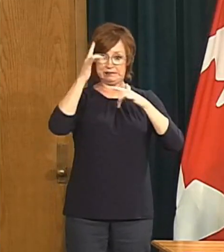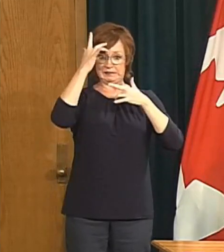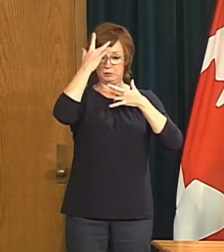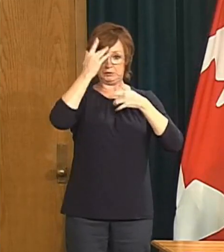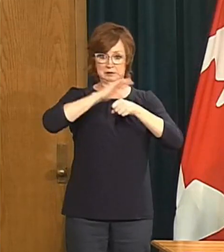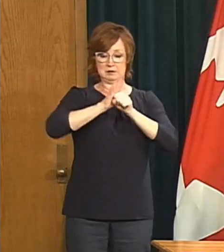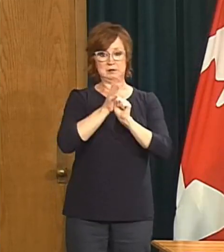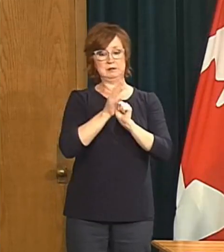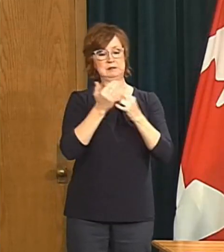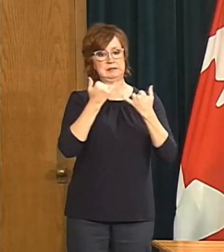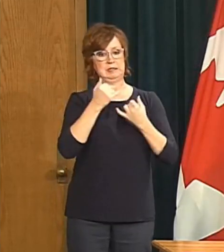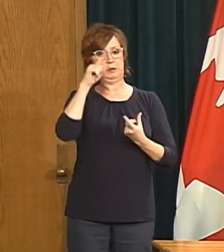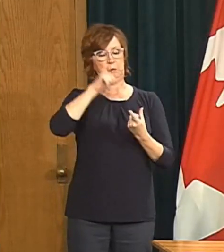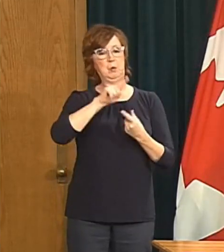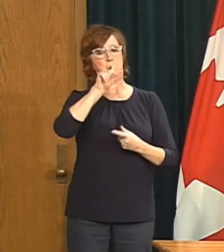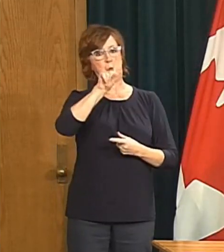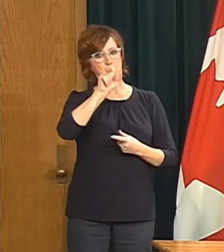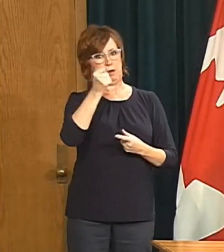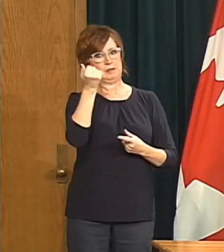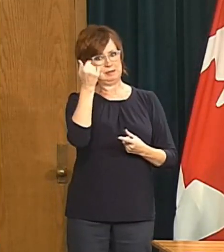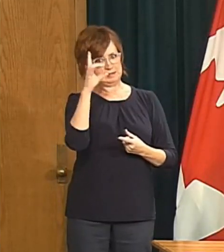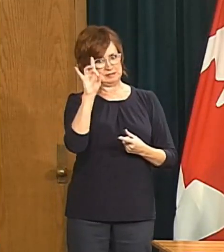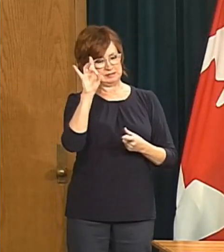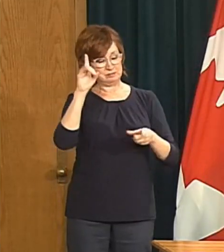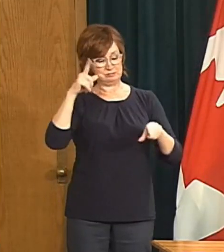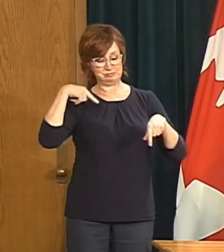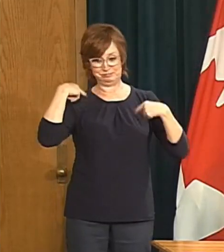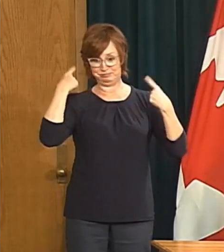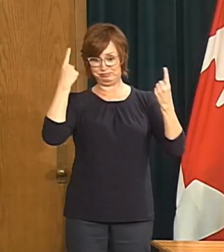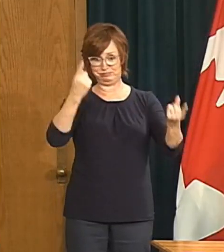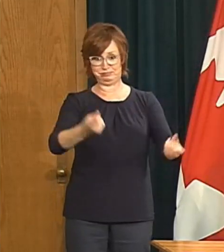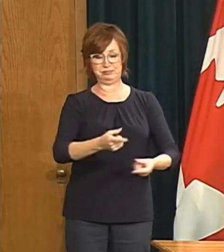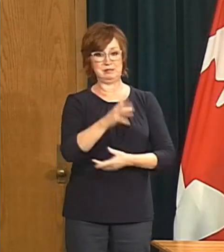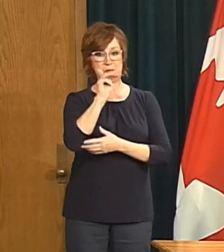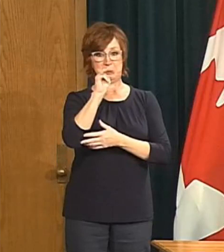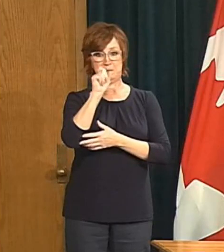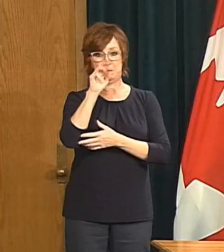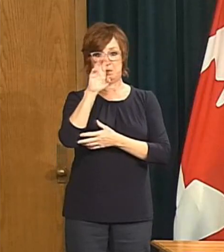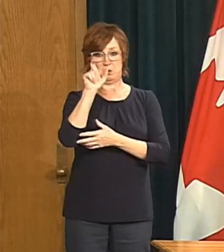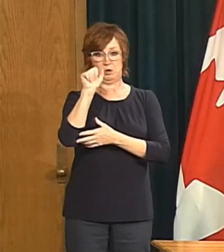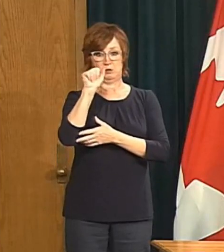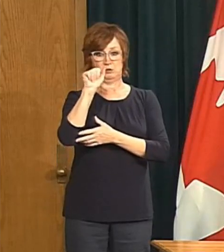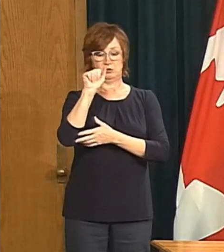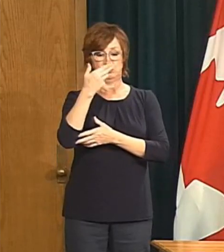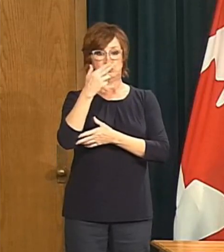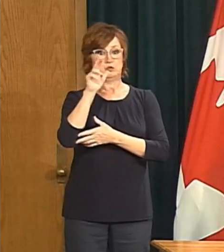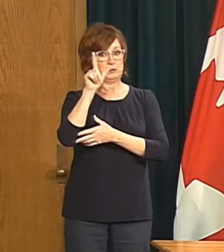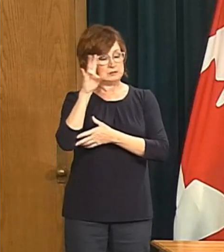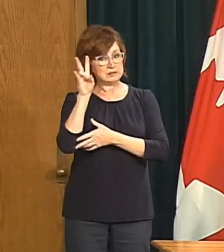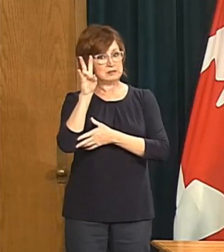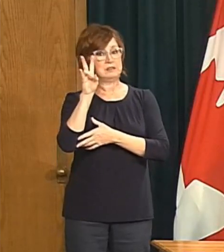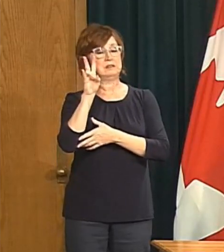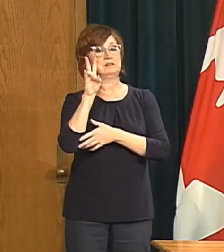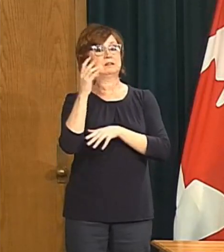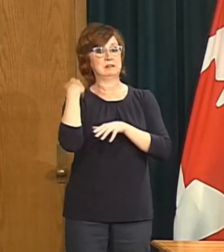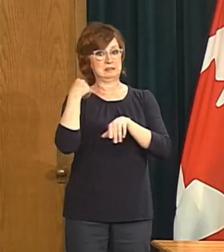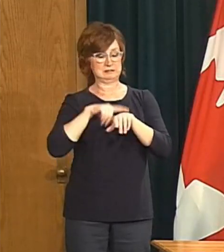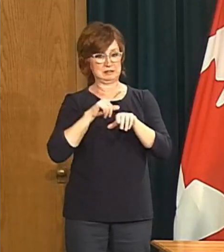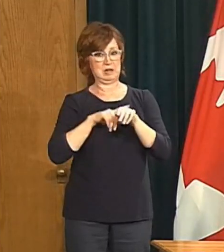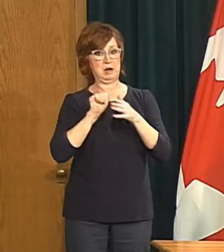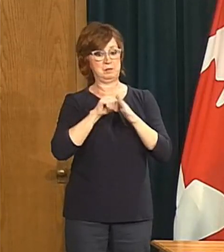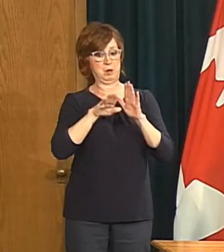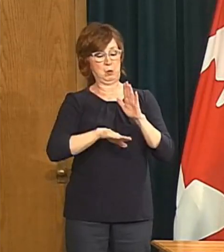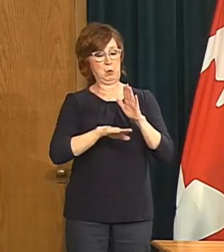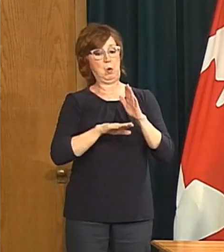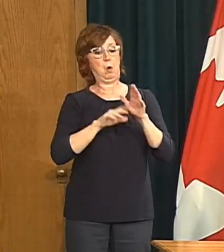now 118, the lowest number of active cases since March the 27th. Now, none of this